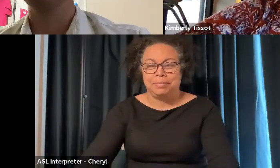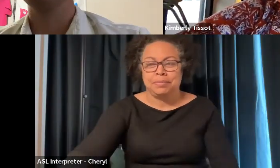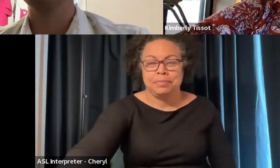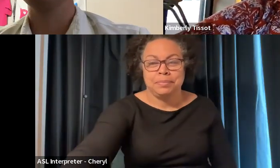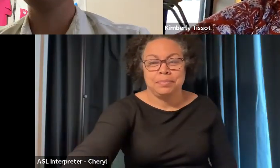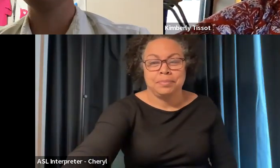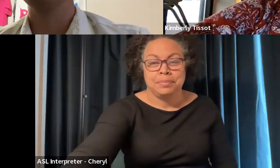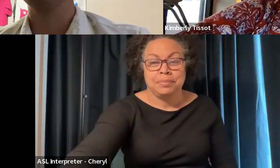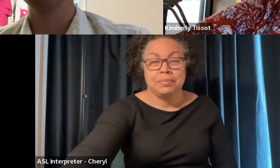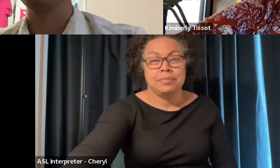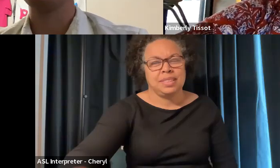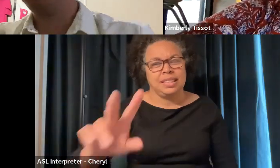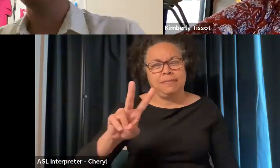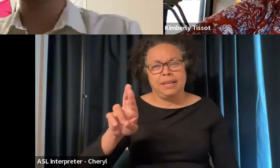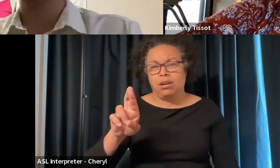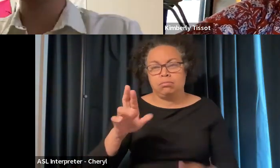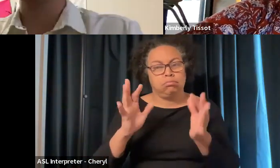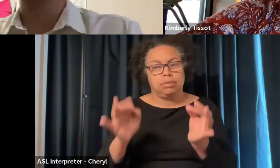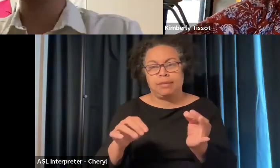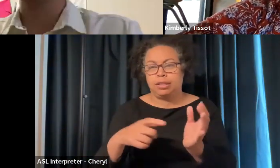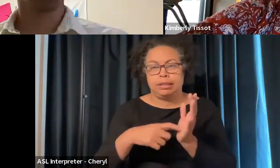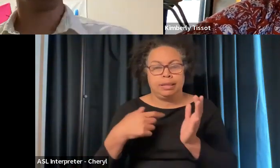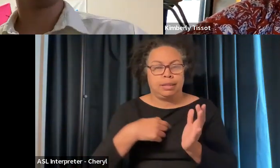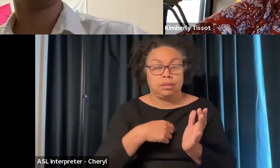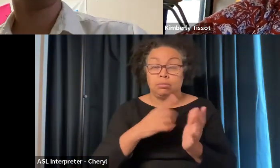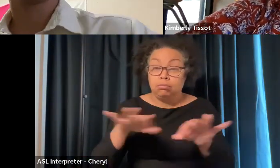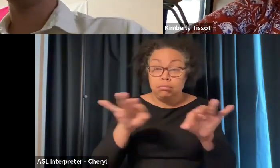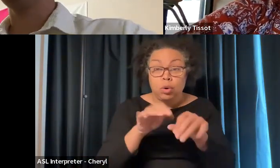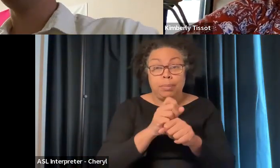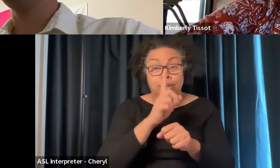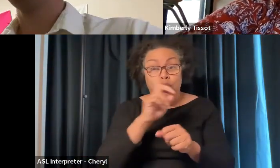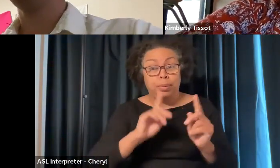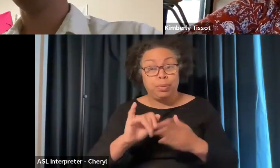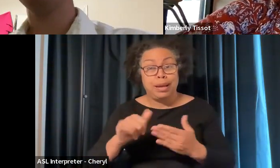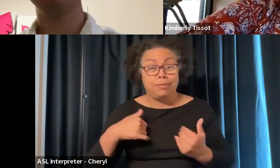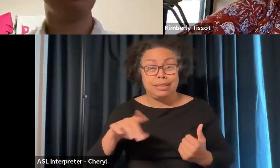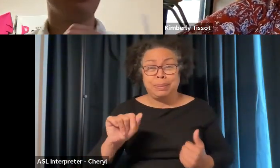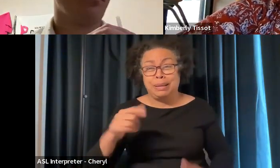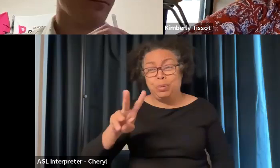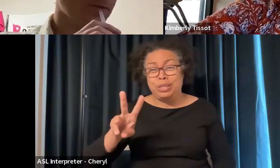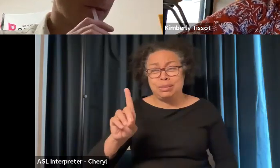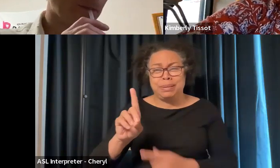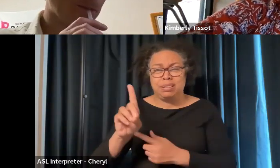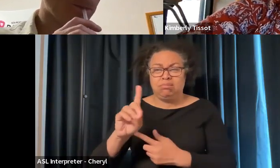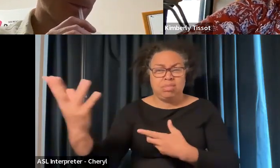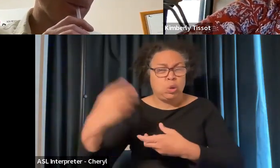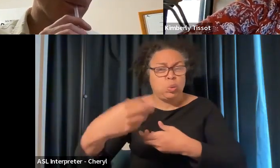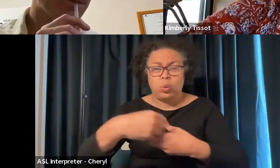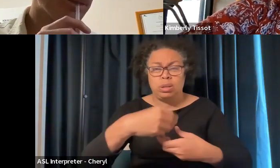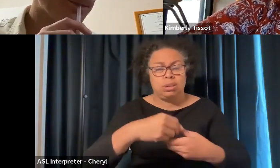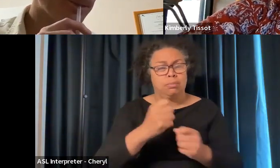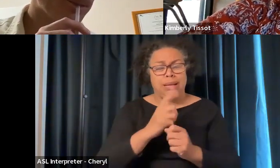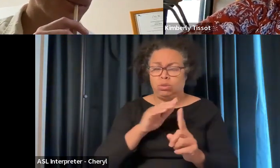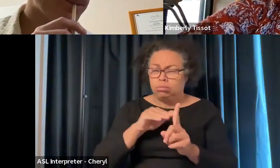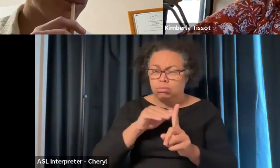VRs definitely need us. We've got to make sure that people with disabilities are included, and we have to hold their feet to the fire. If they're going to, provide that